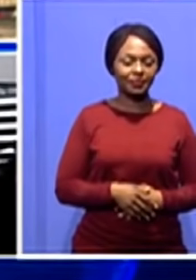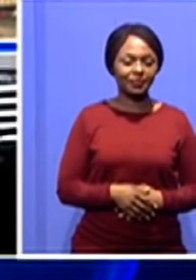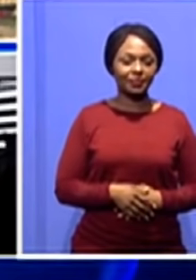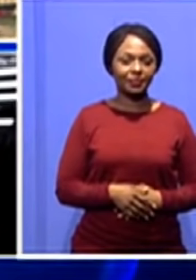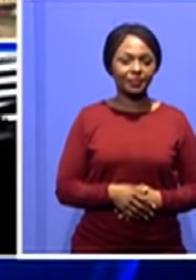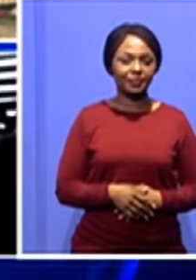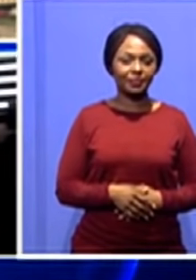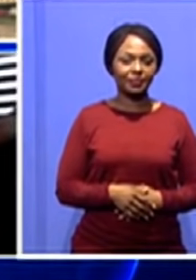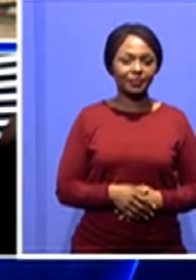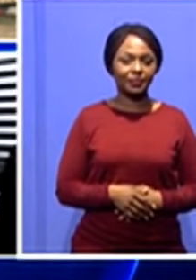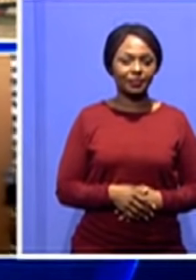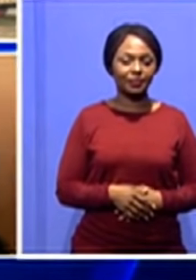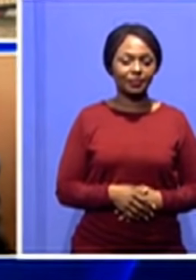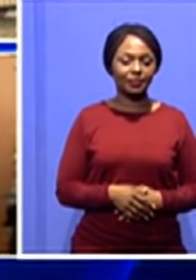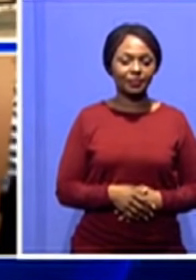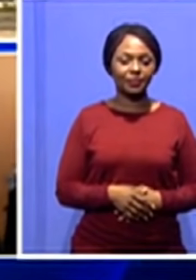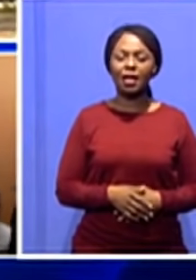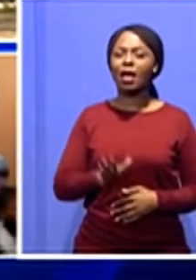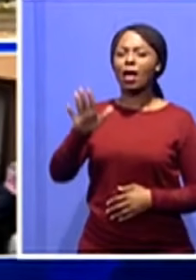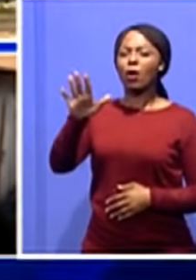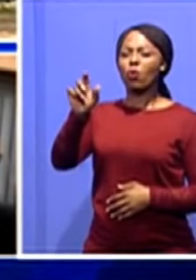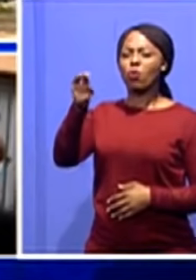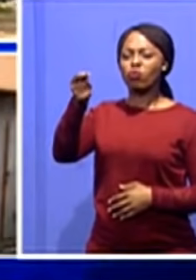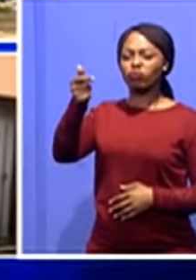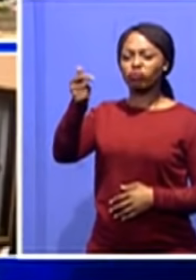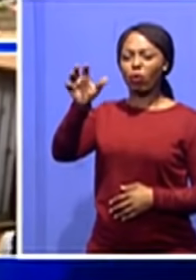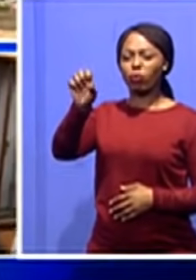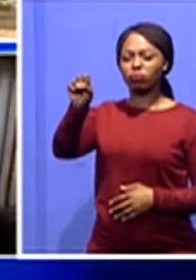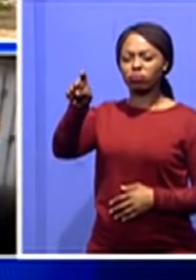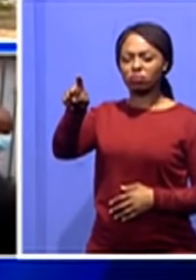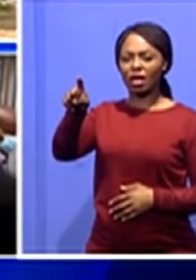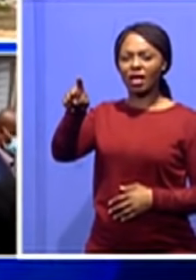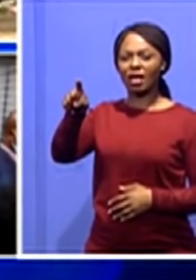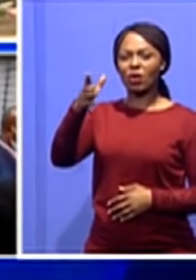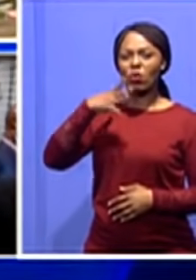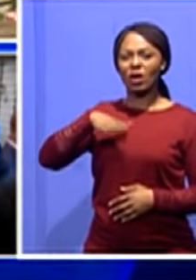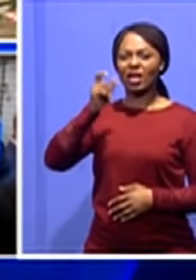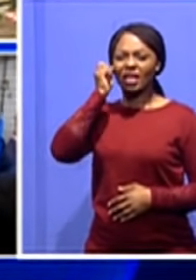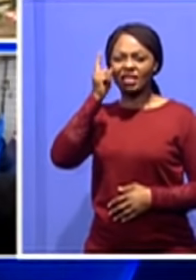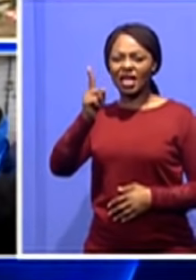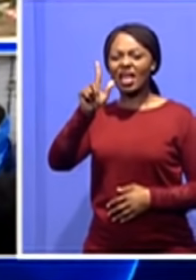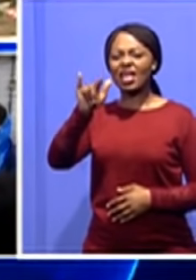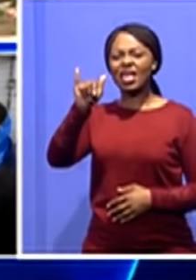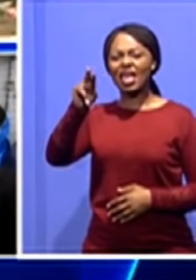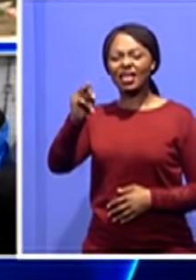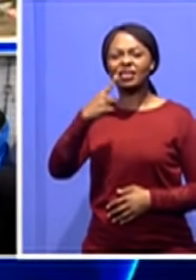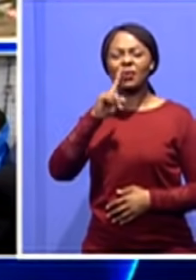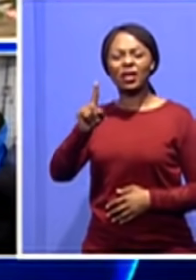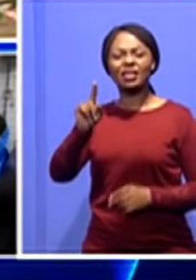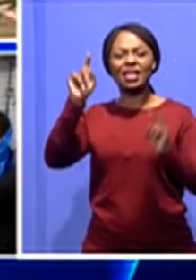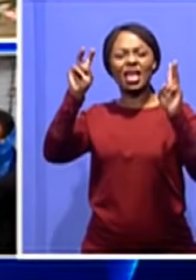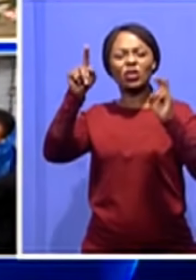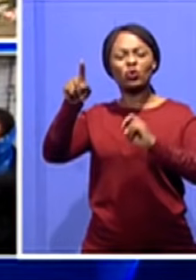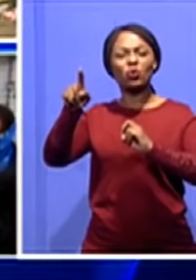People, I just want to get a sense of what Leanne was trying to say with regards to those devices that she